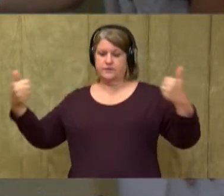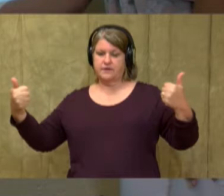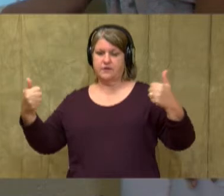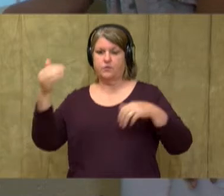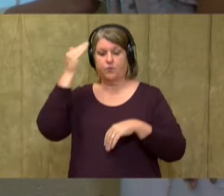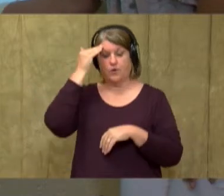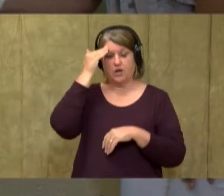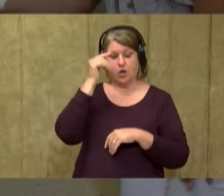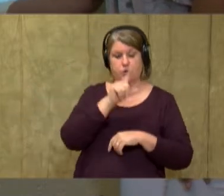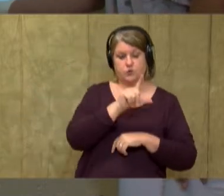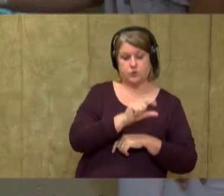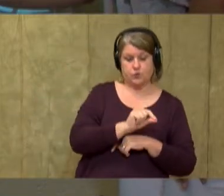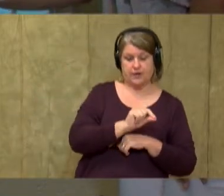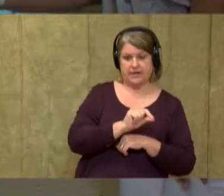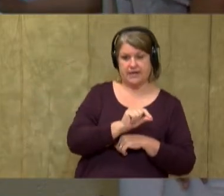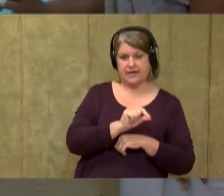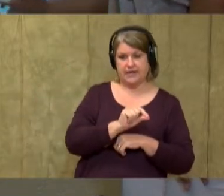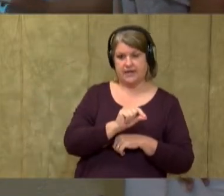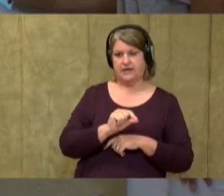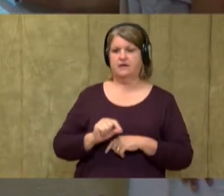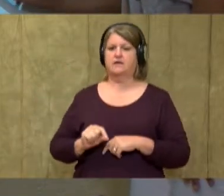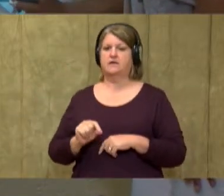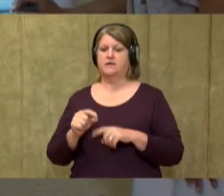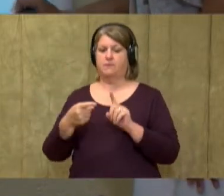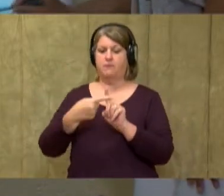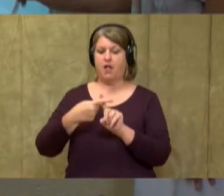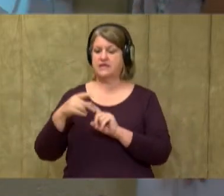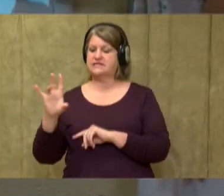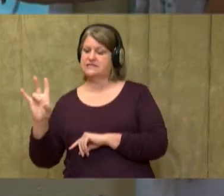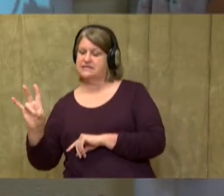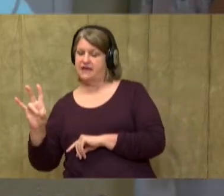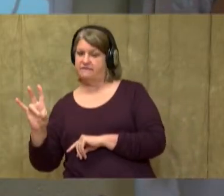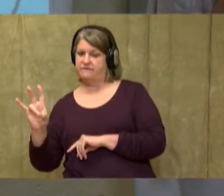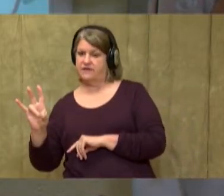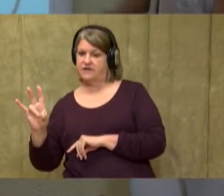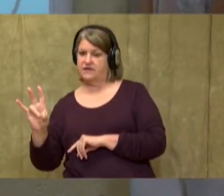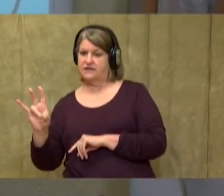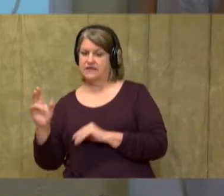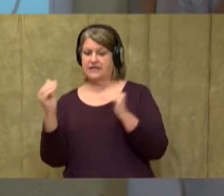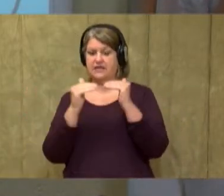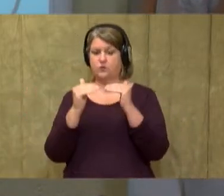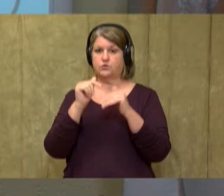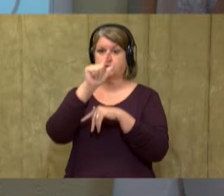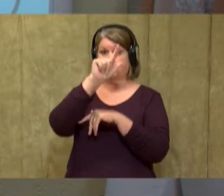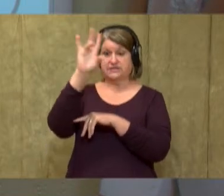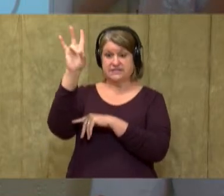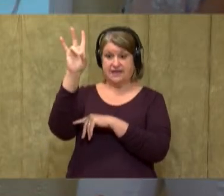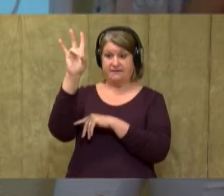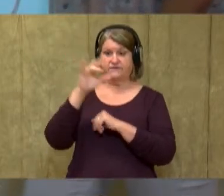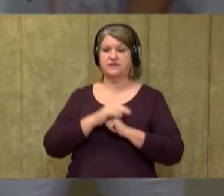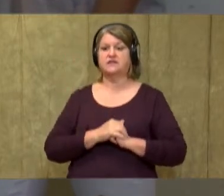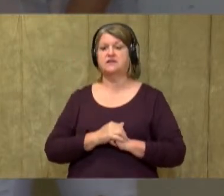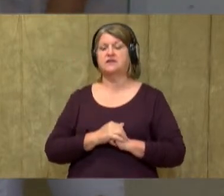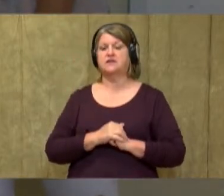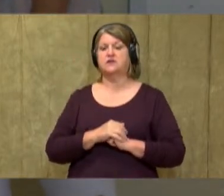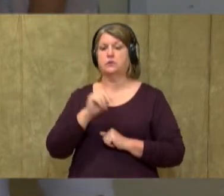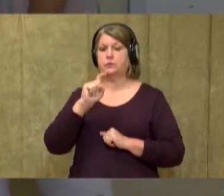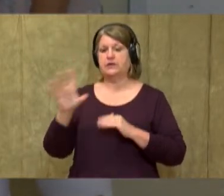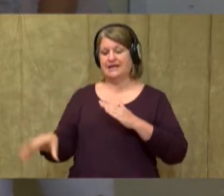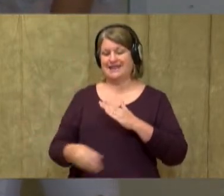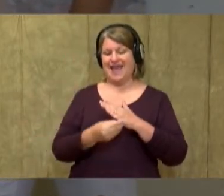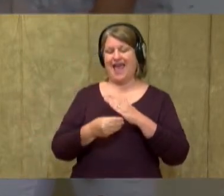know 20 plus 7 gives us 27. We need to add